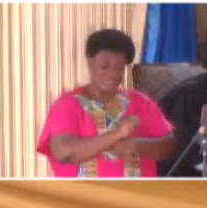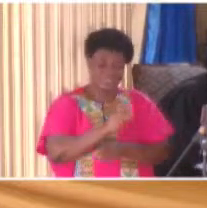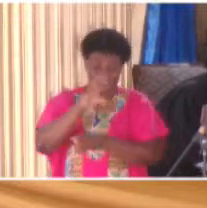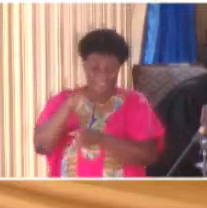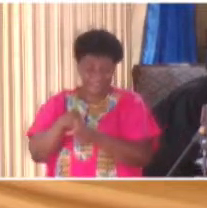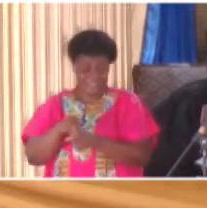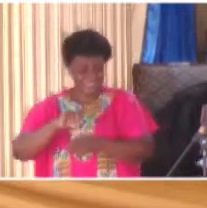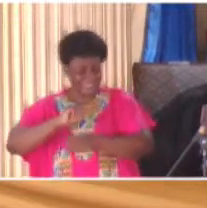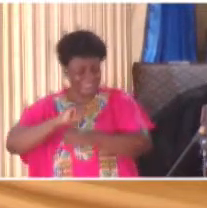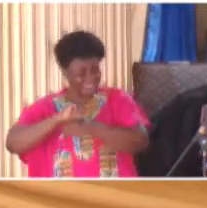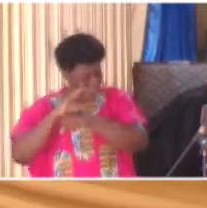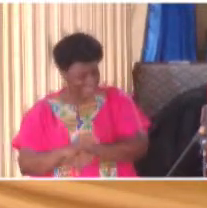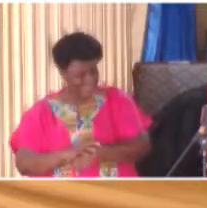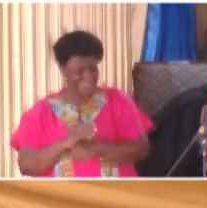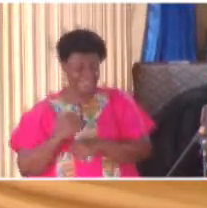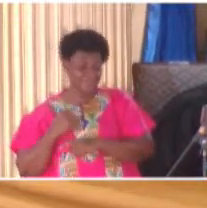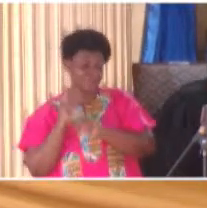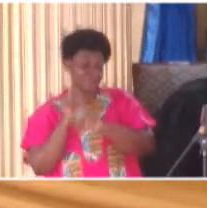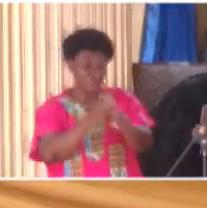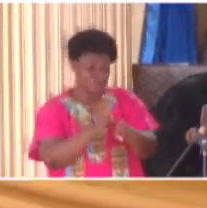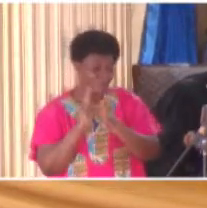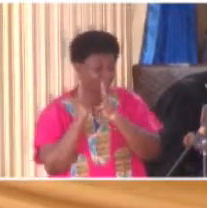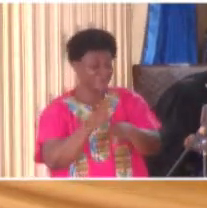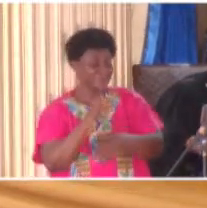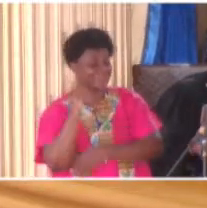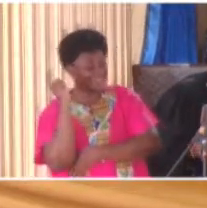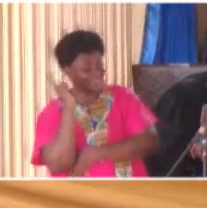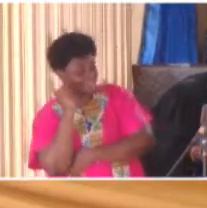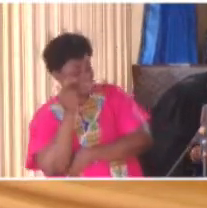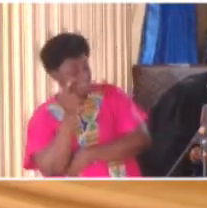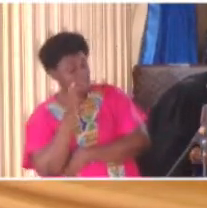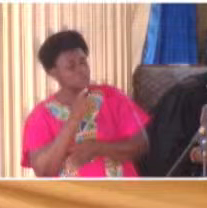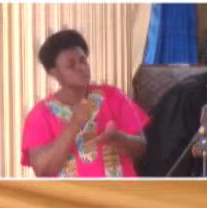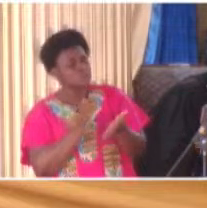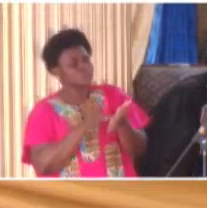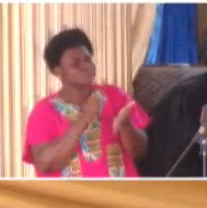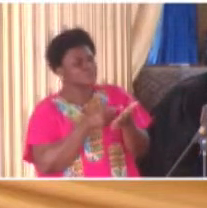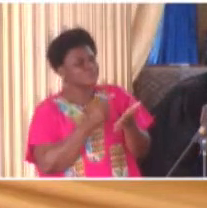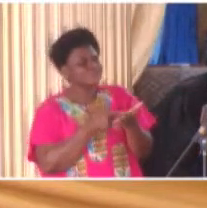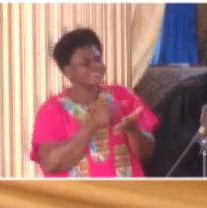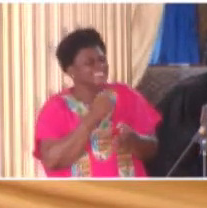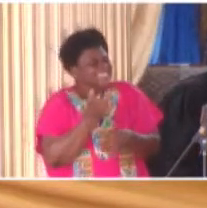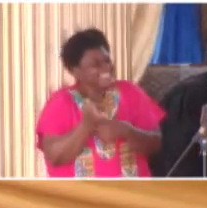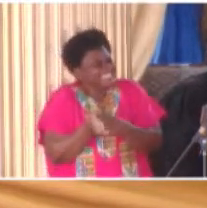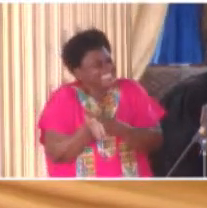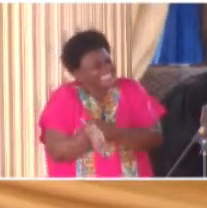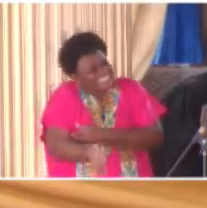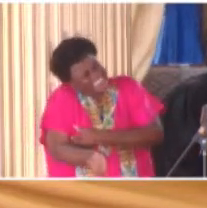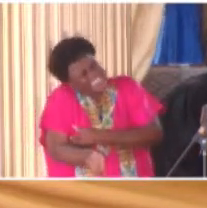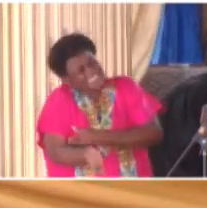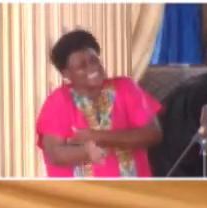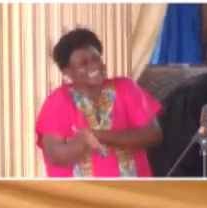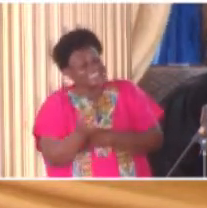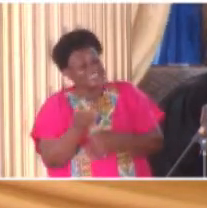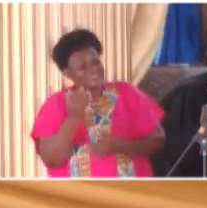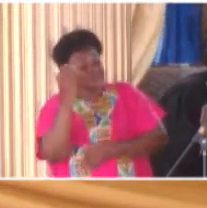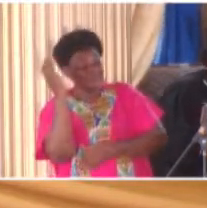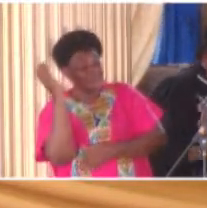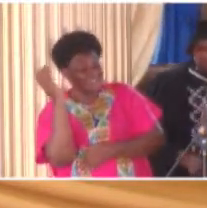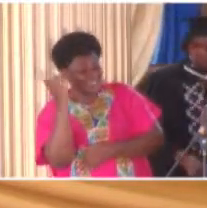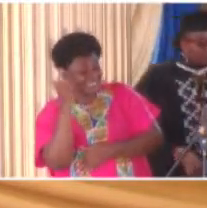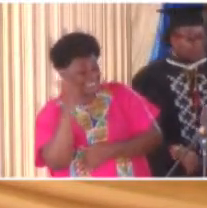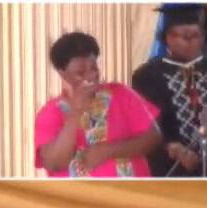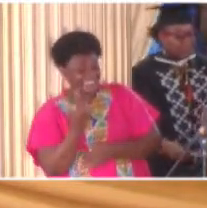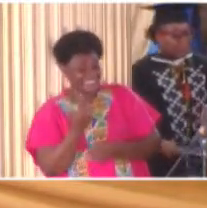the stresses of attending lectures, sometimes early morning dawn broadcasting lectures, sometimes